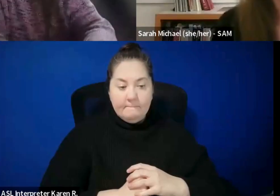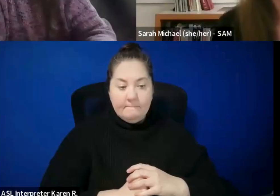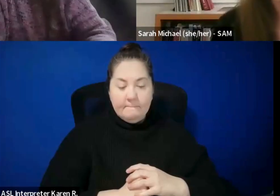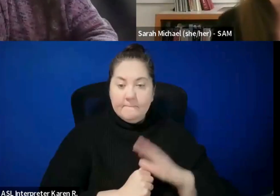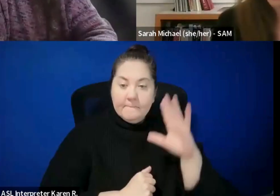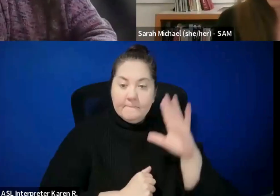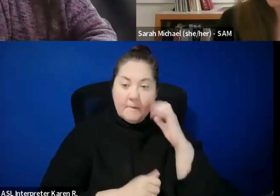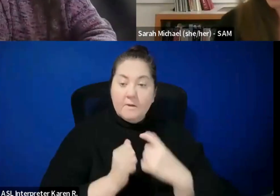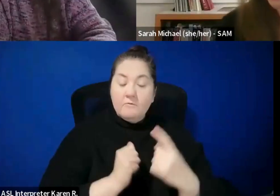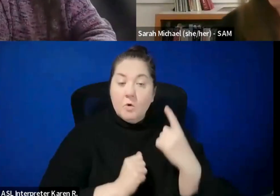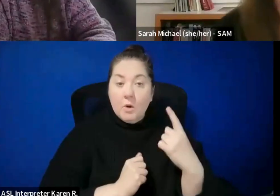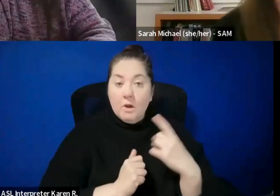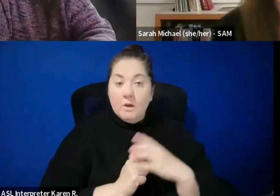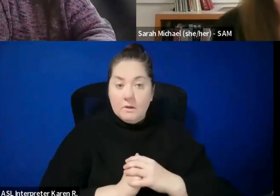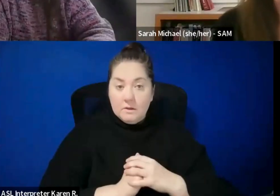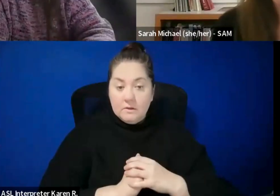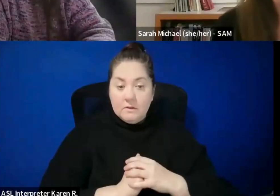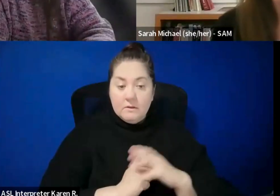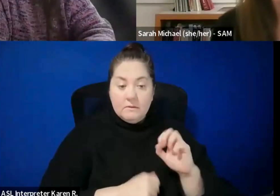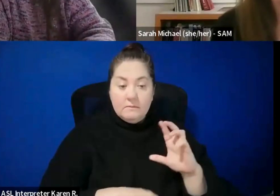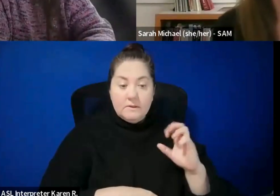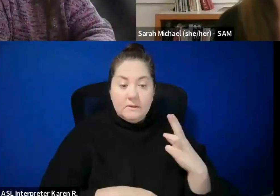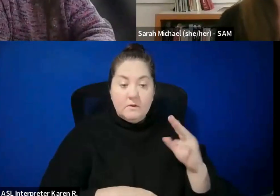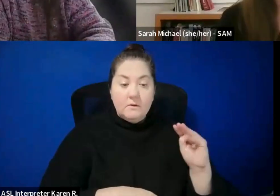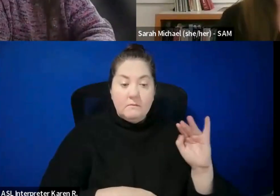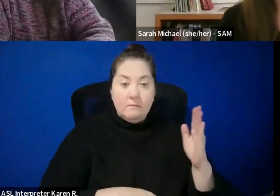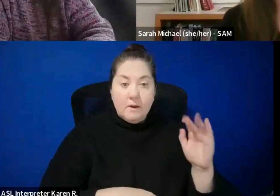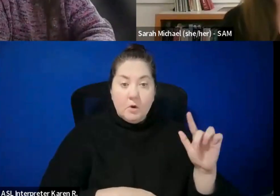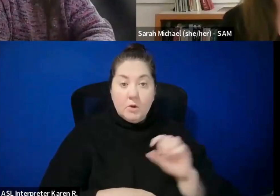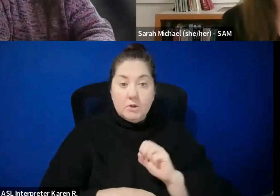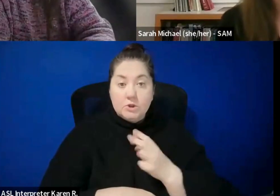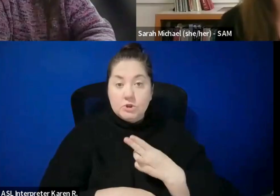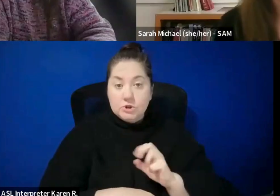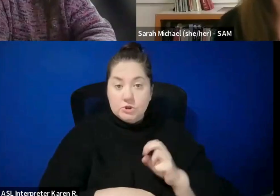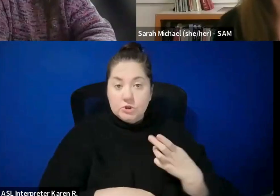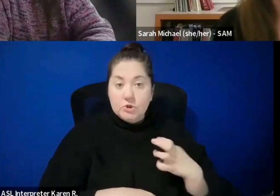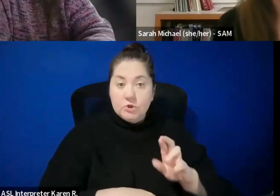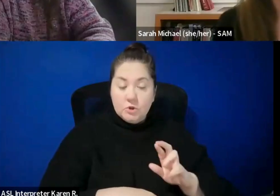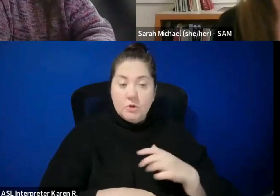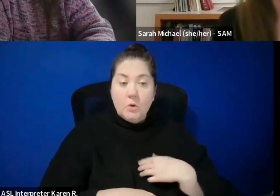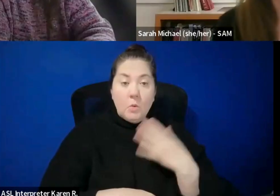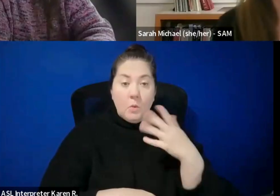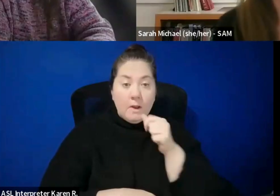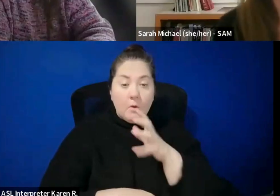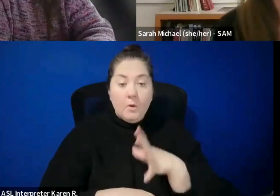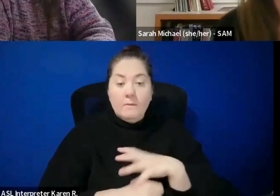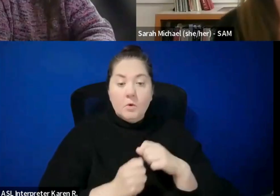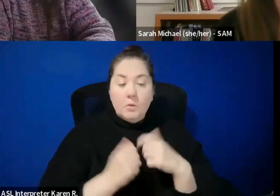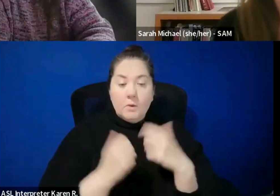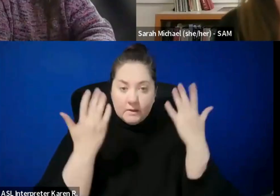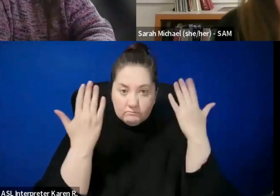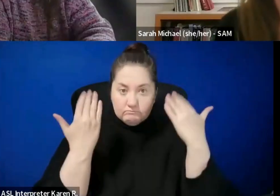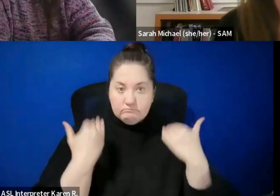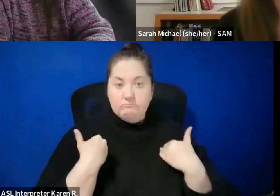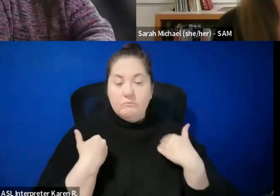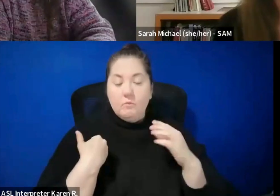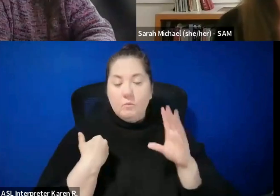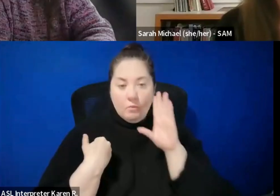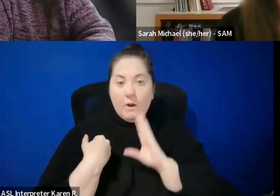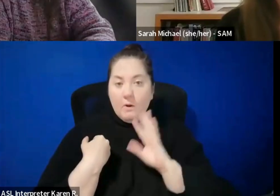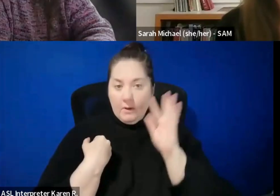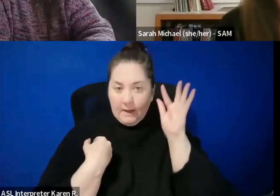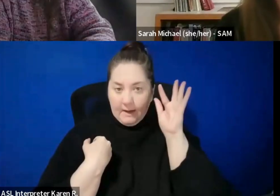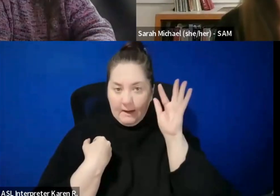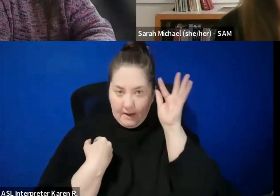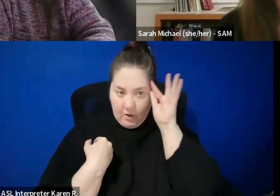Hi, everyone. I am Sarah Michael. I use she, her pronouns. I'm a white woman with longer brown hair, and